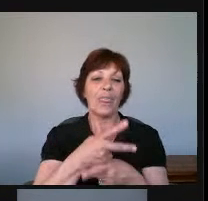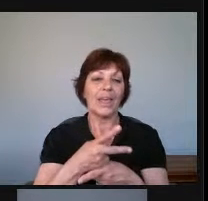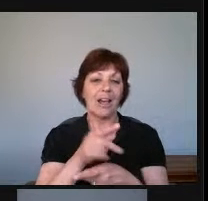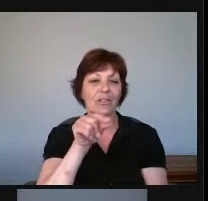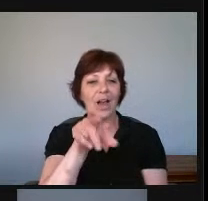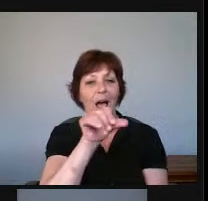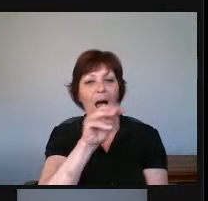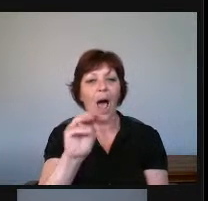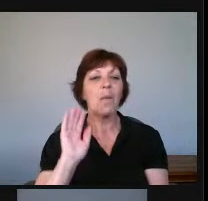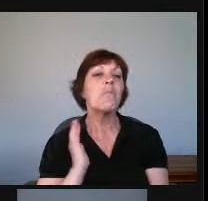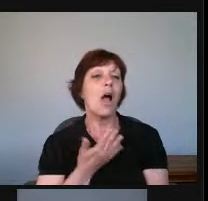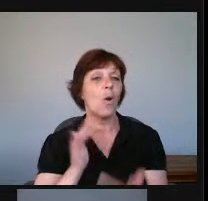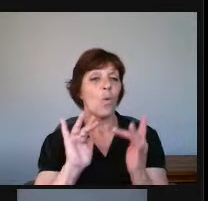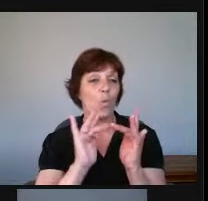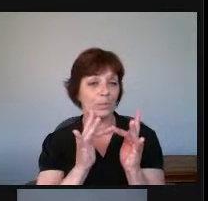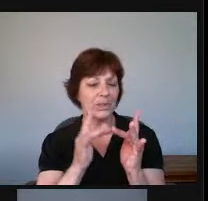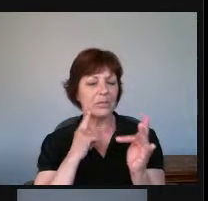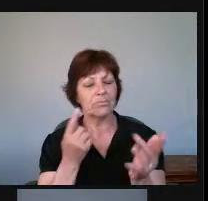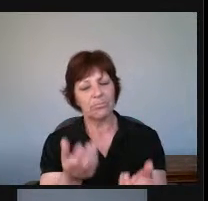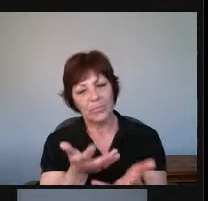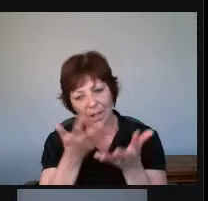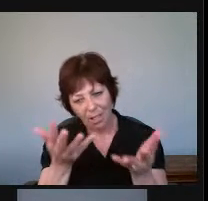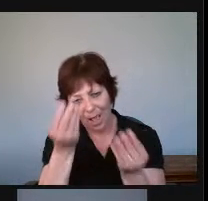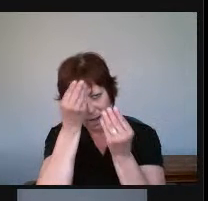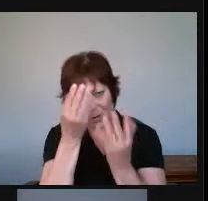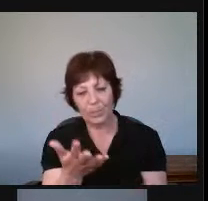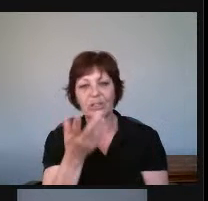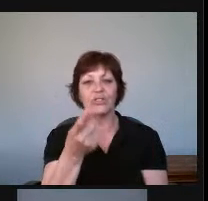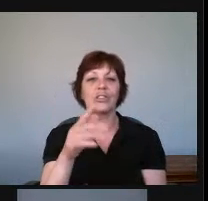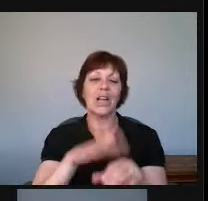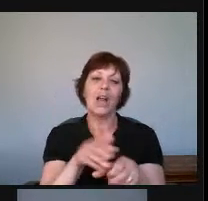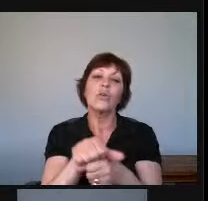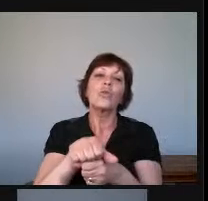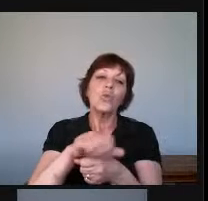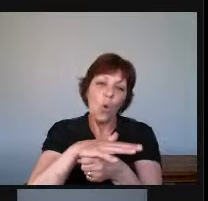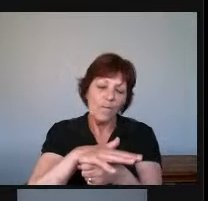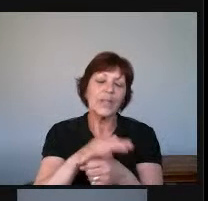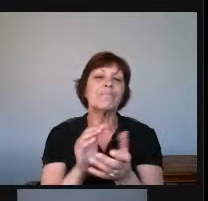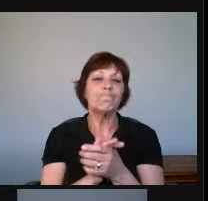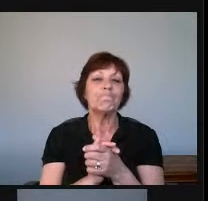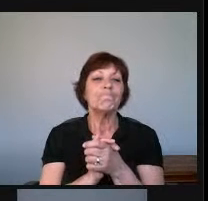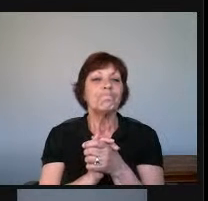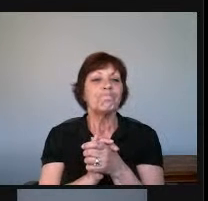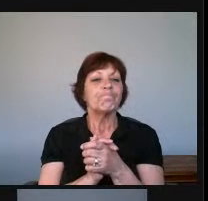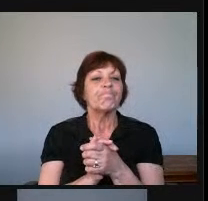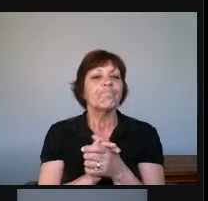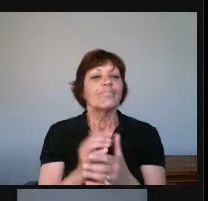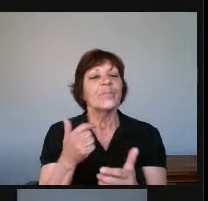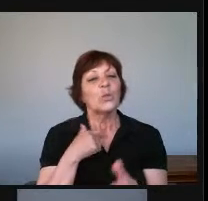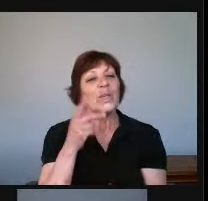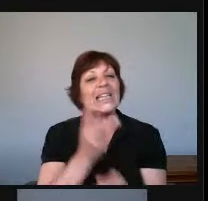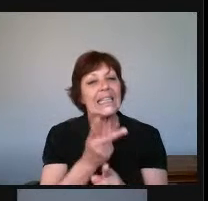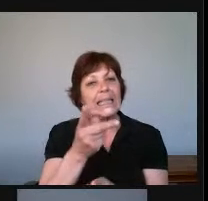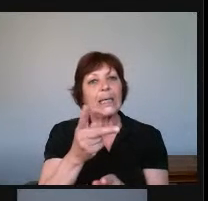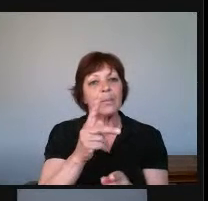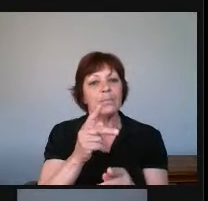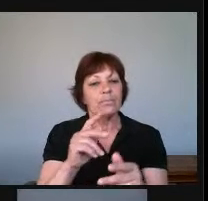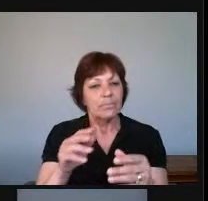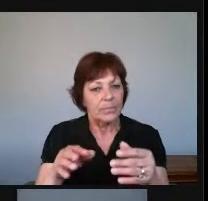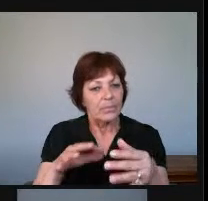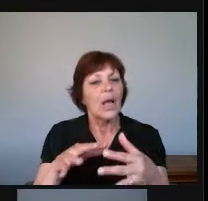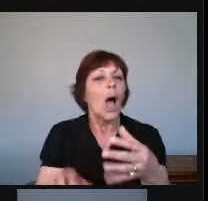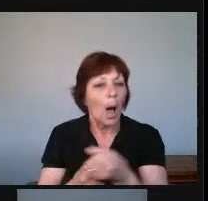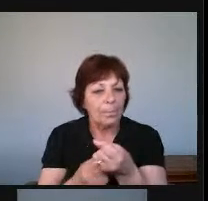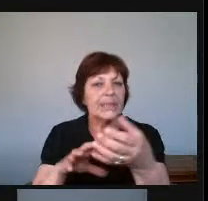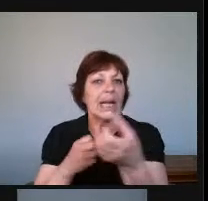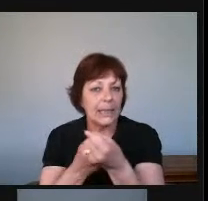healthcare.com, our website, where we have tons of other information on COVID in addition to this that we keep updated. So in